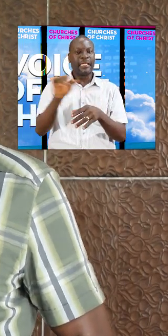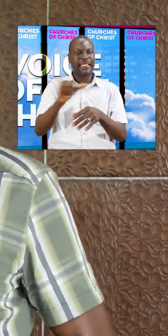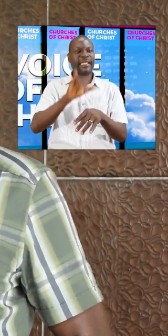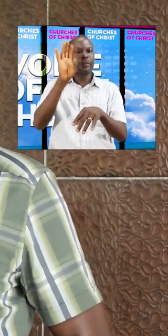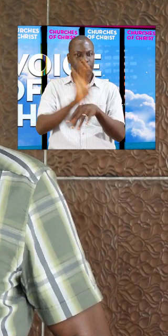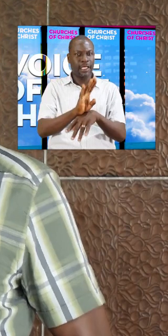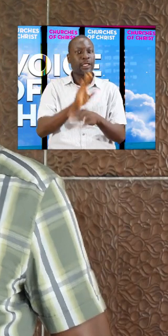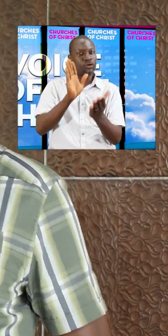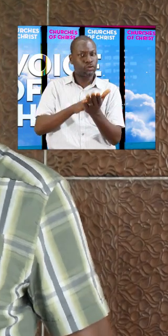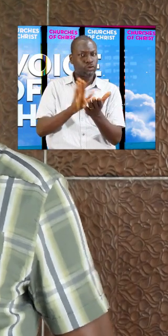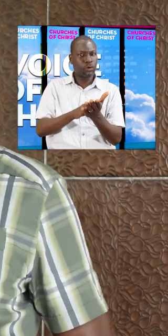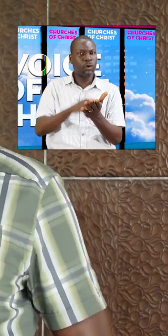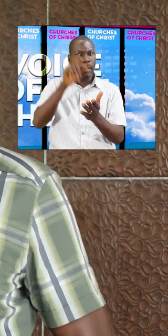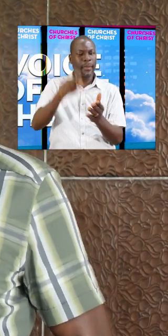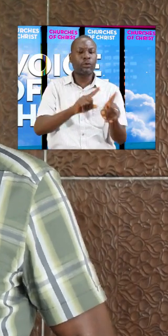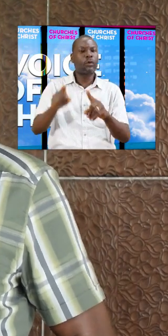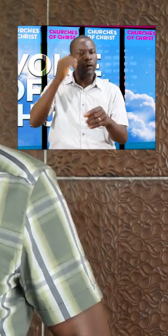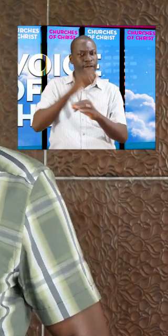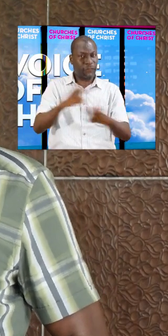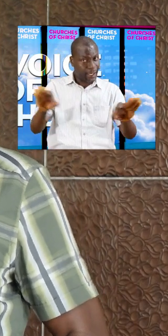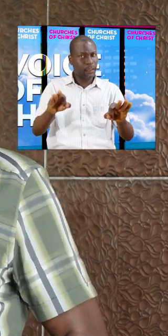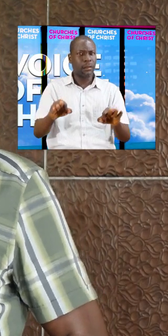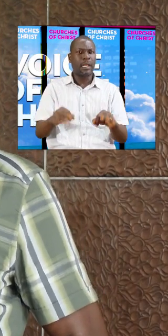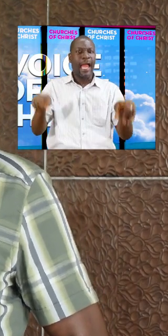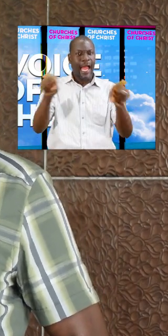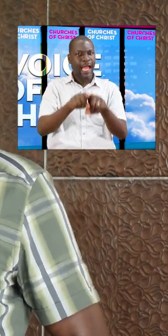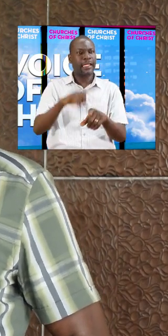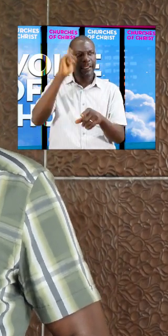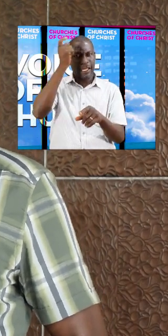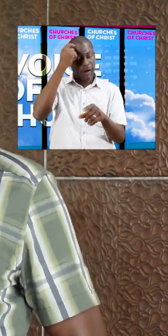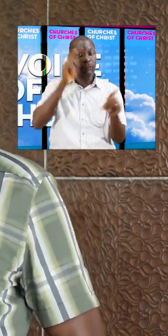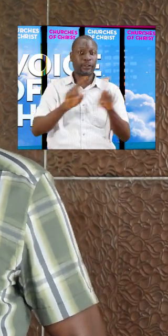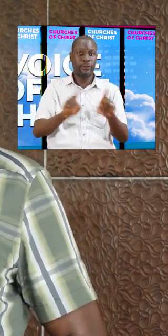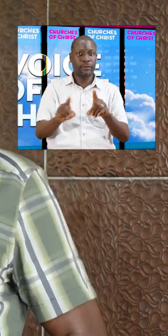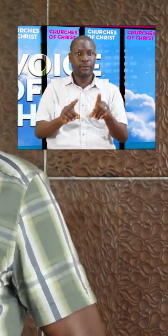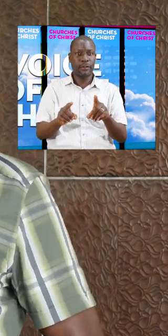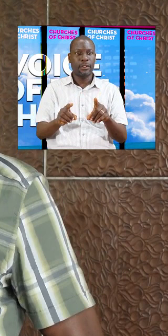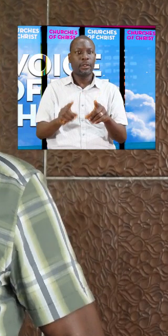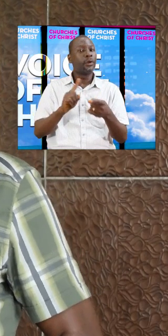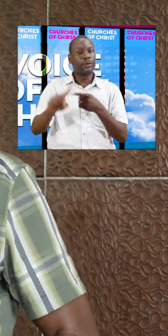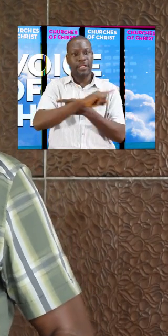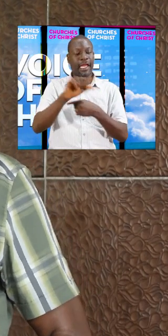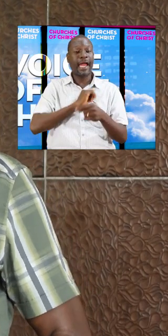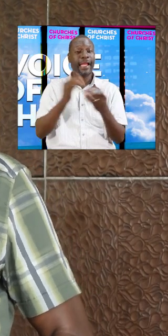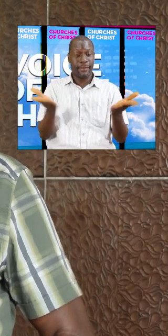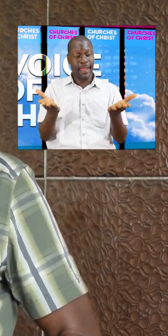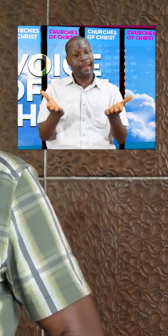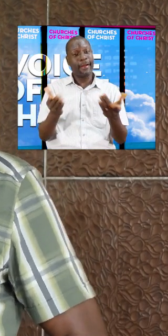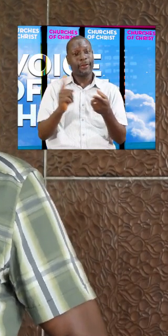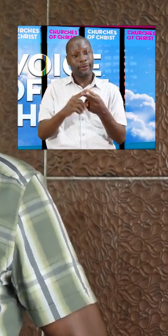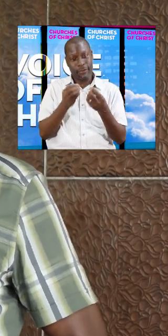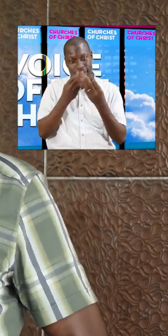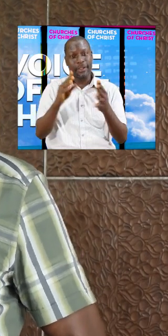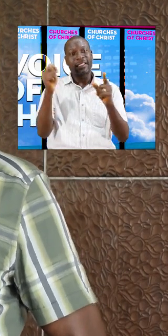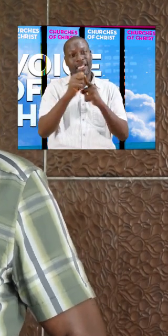yeye anso so a enke nya no free sade aban eye no no na ene me ka kire mo se Takrade Central Church